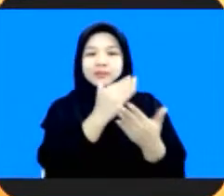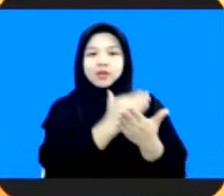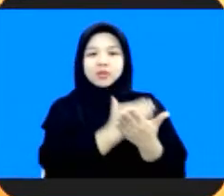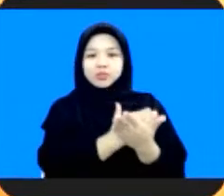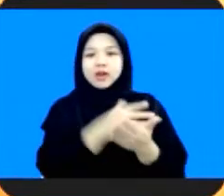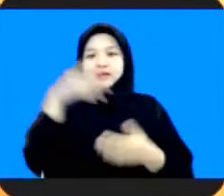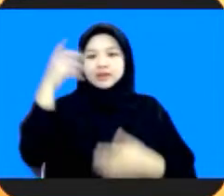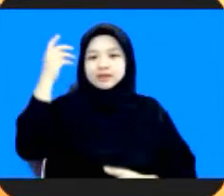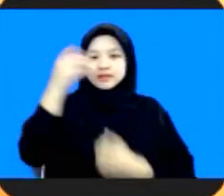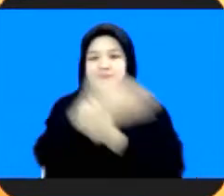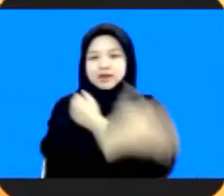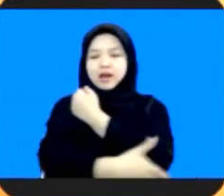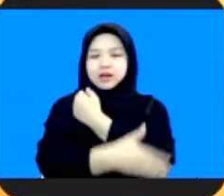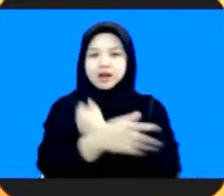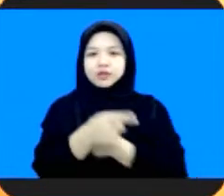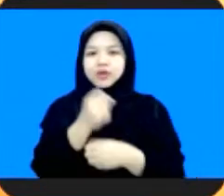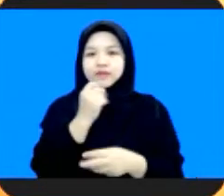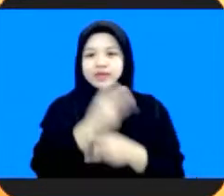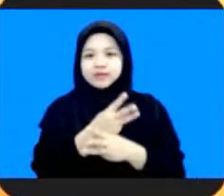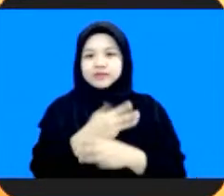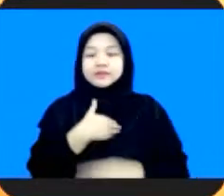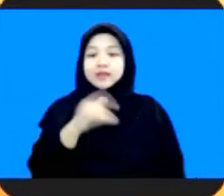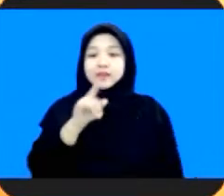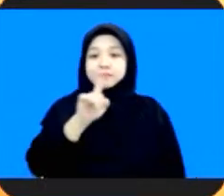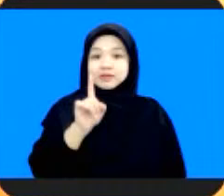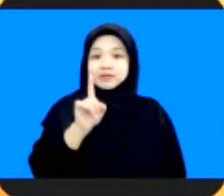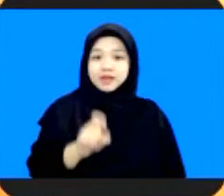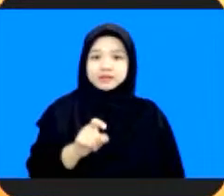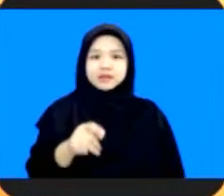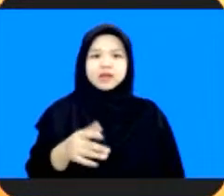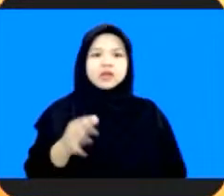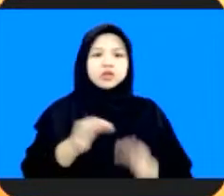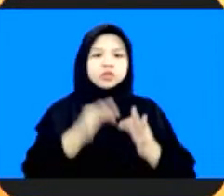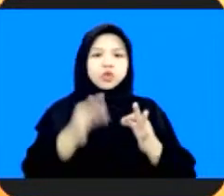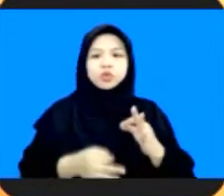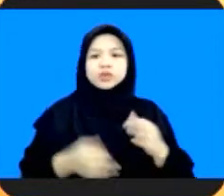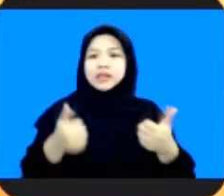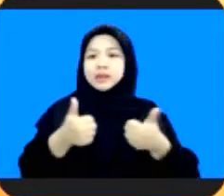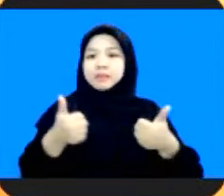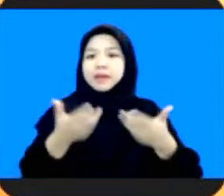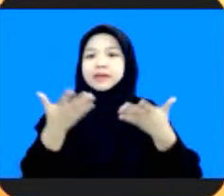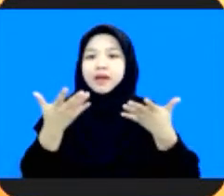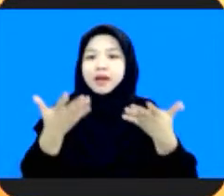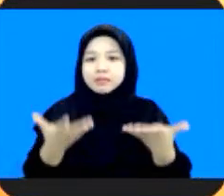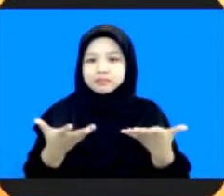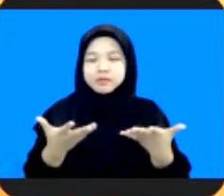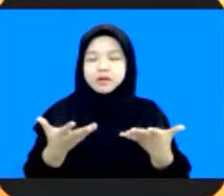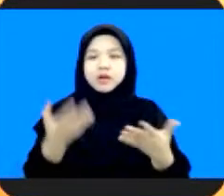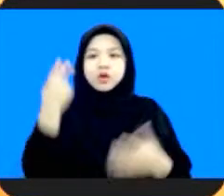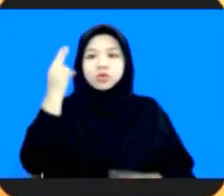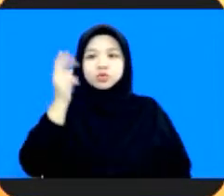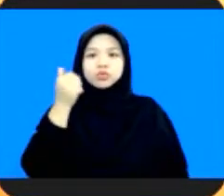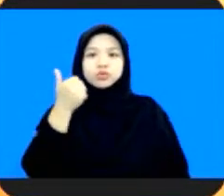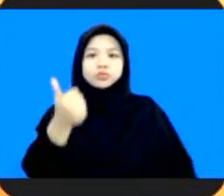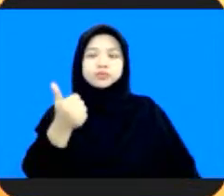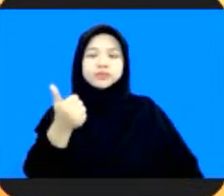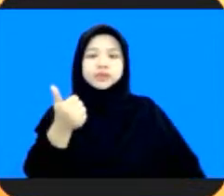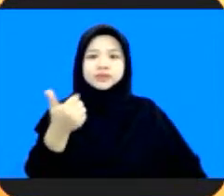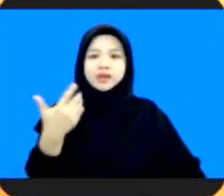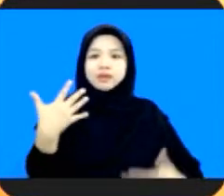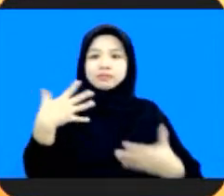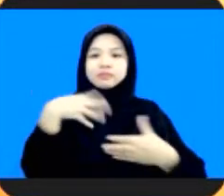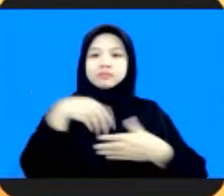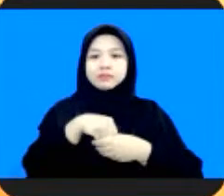better solution, if there is one, to engage multi-stakeholders in